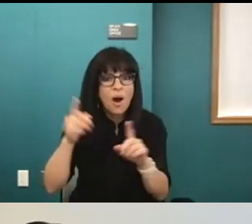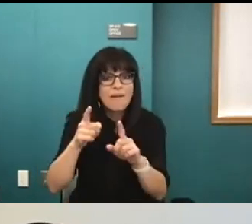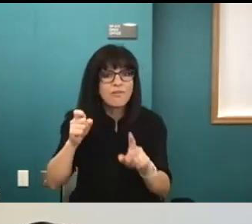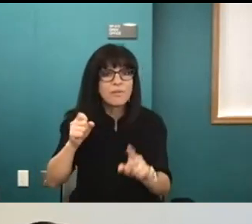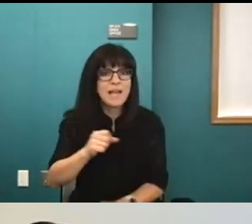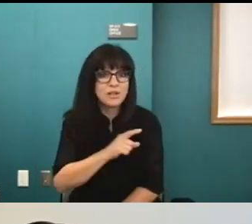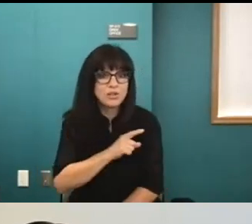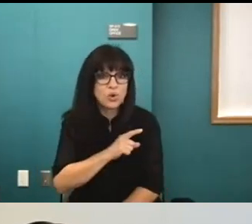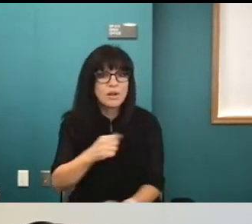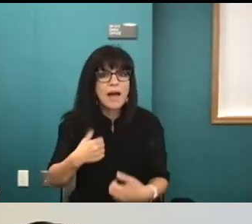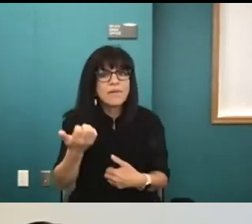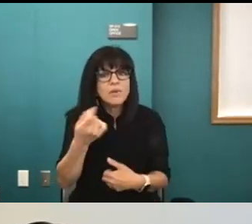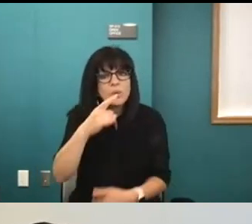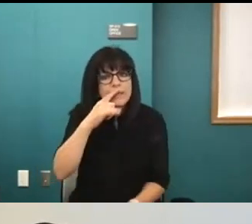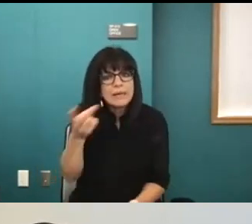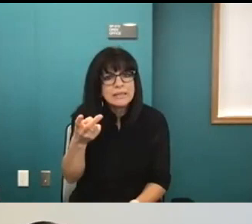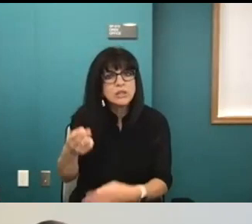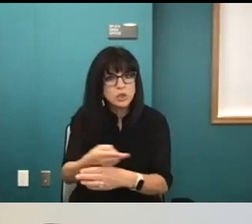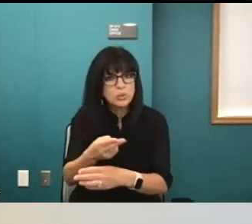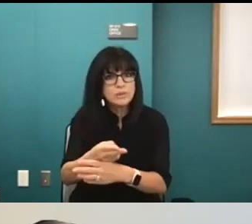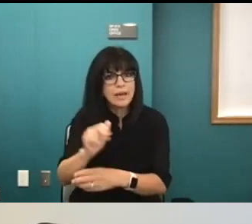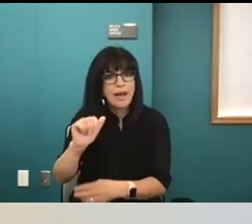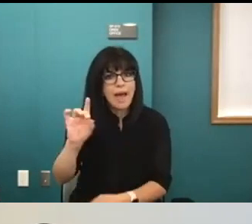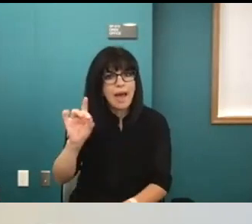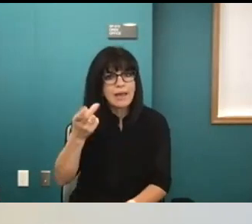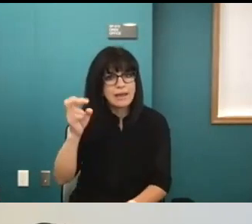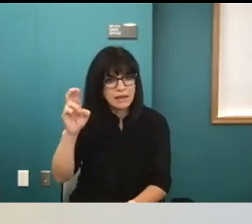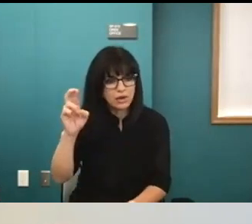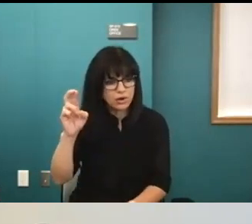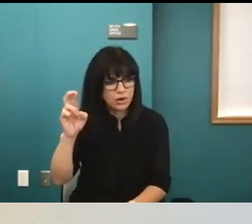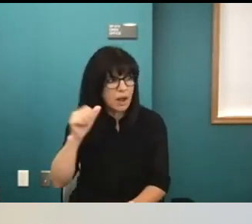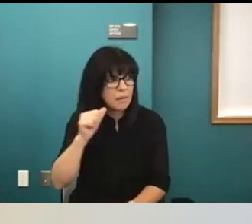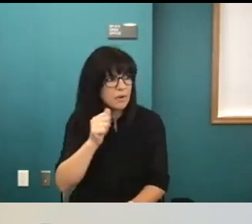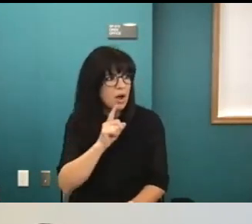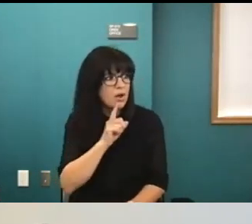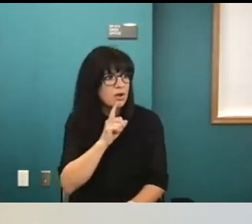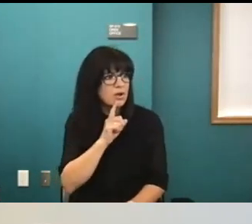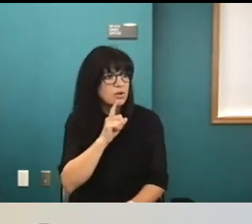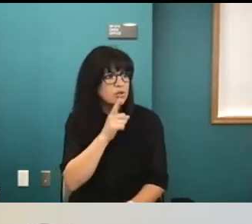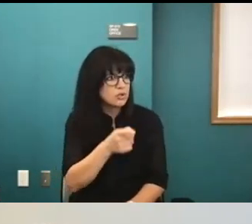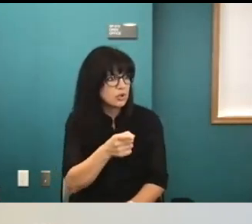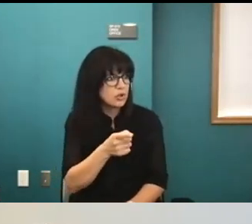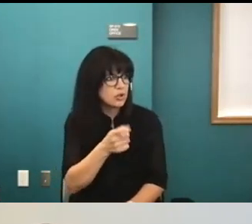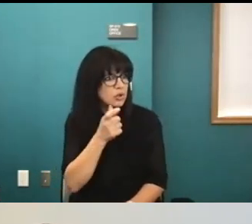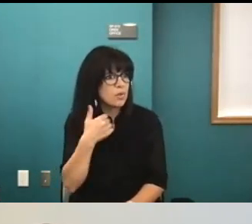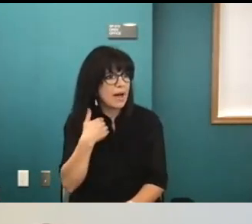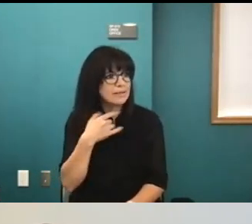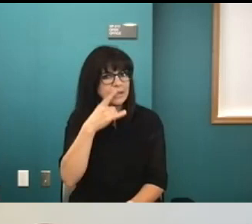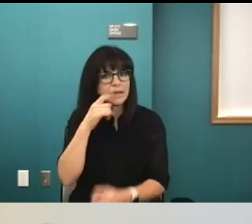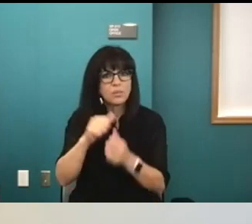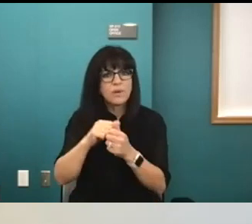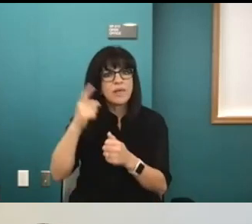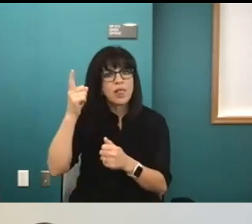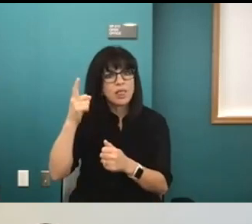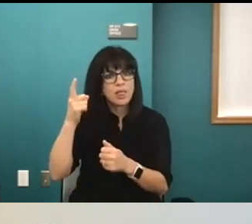couple kiddos who are using the Adhere, and I'm not sure who had the kiddo that has the long hair, but